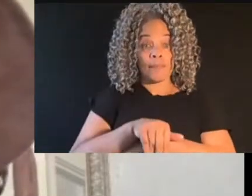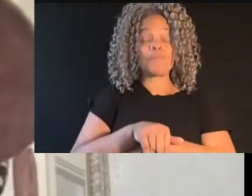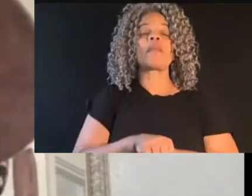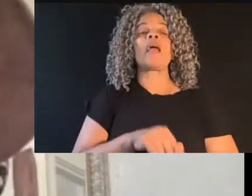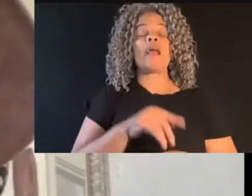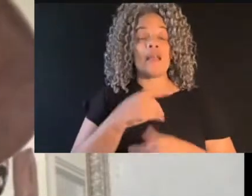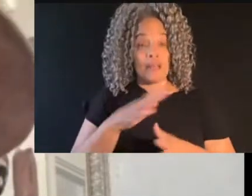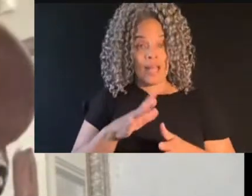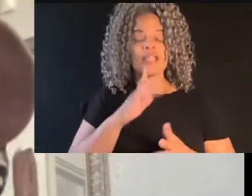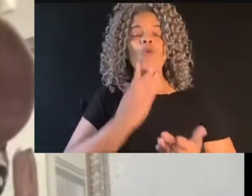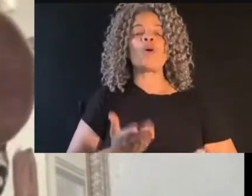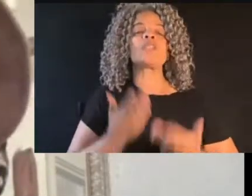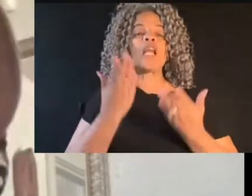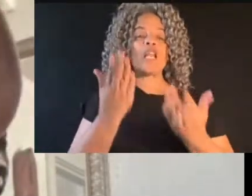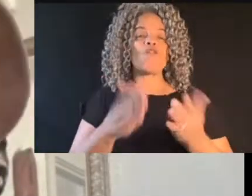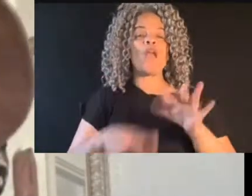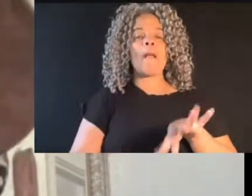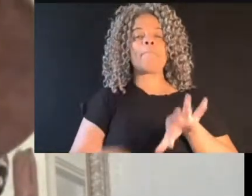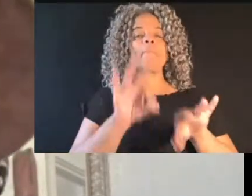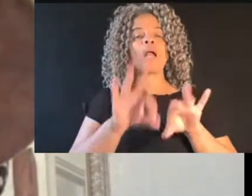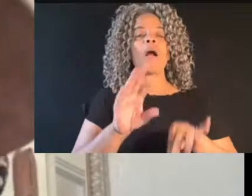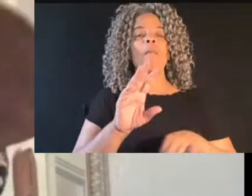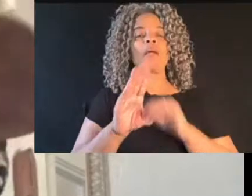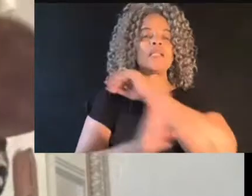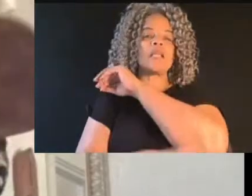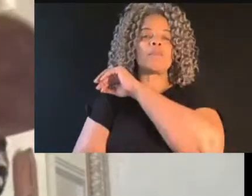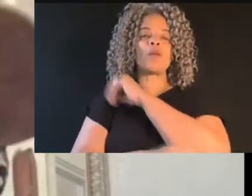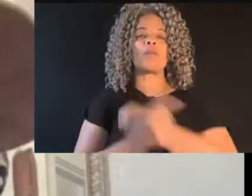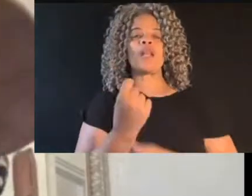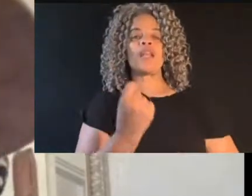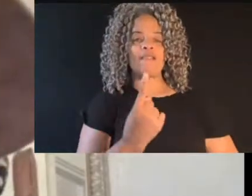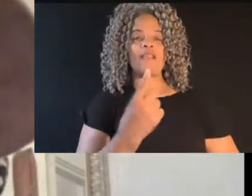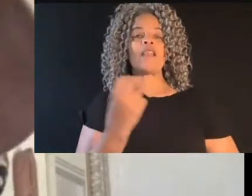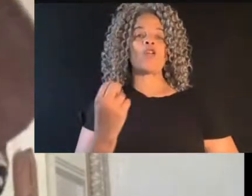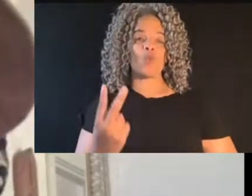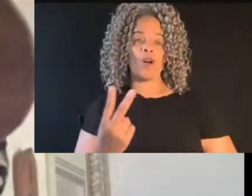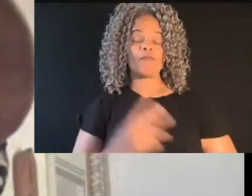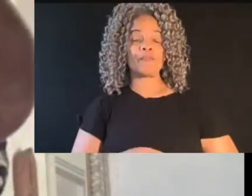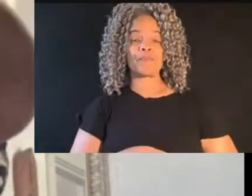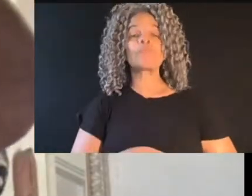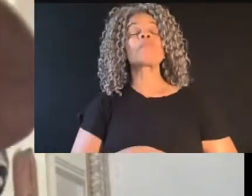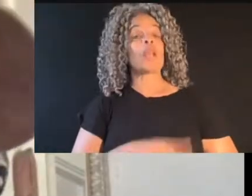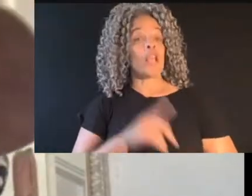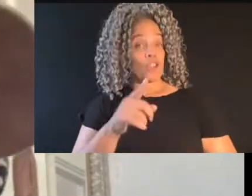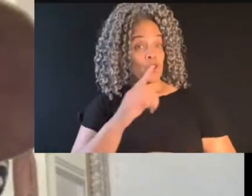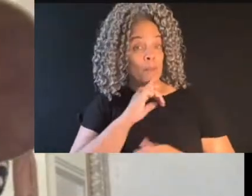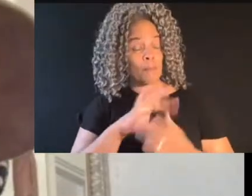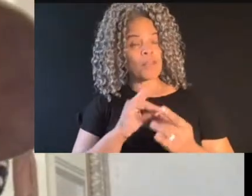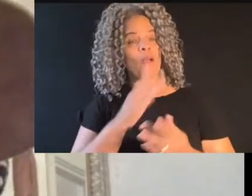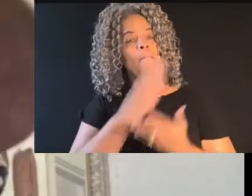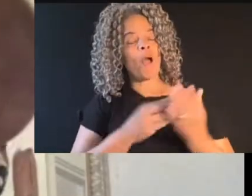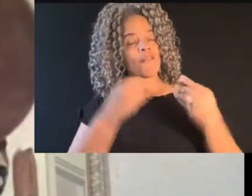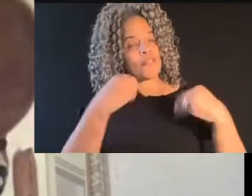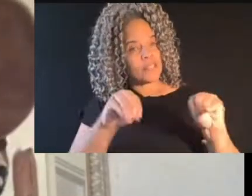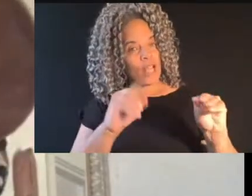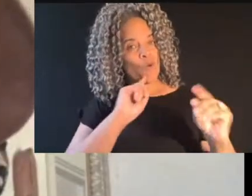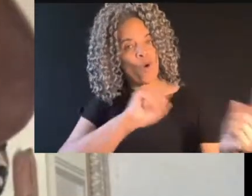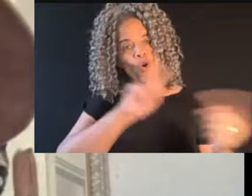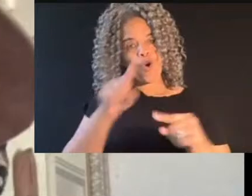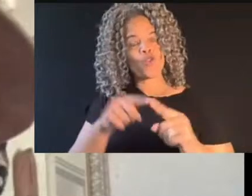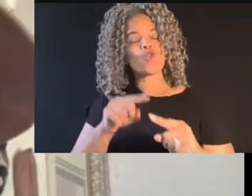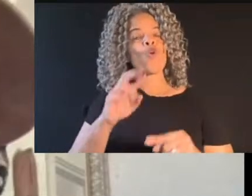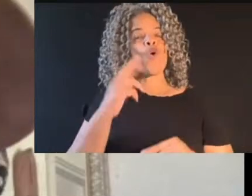there will be delivery and pickup September 11th and 12th. As we mentioned, a portion of the sales will go to racial